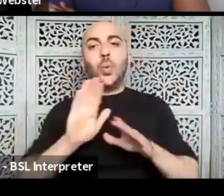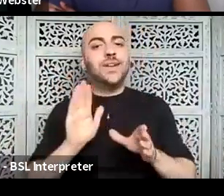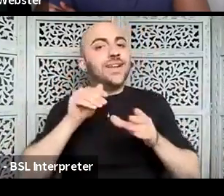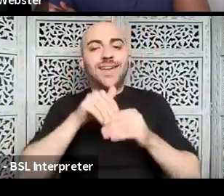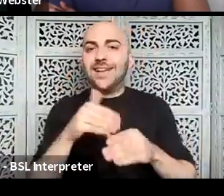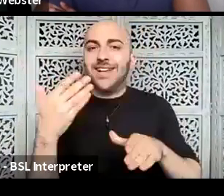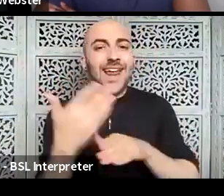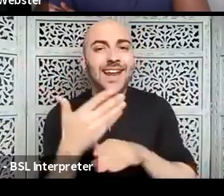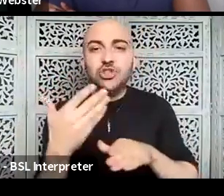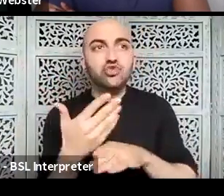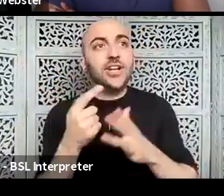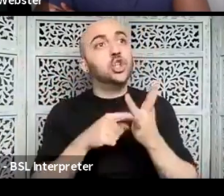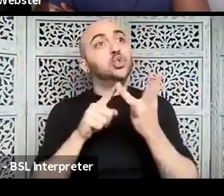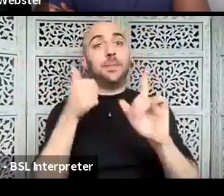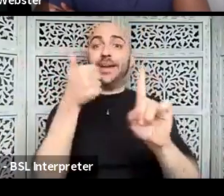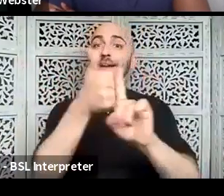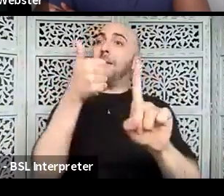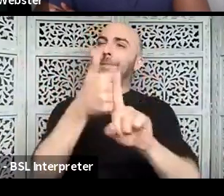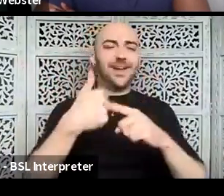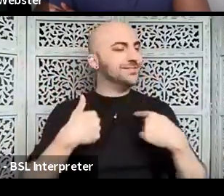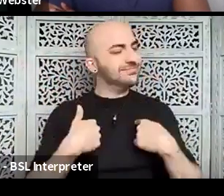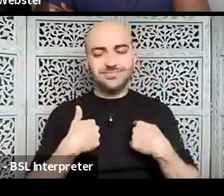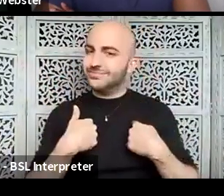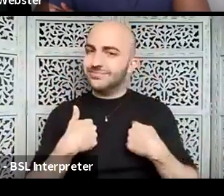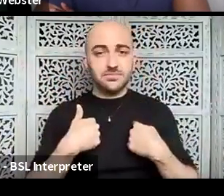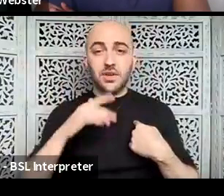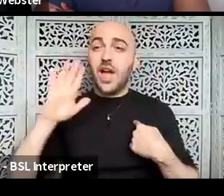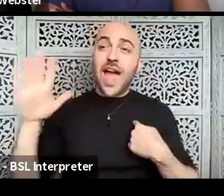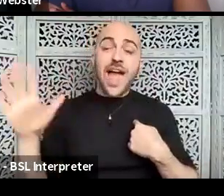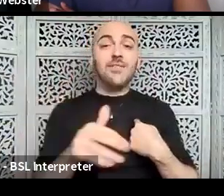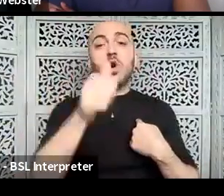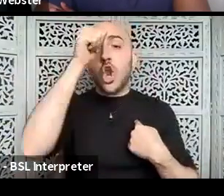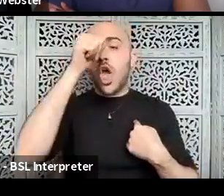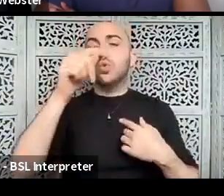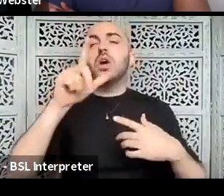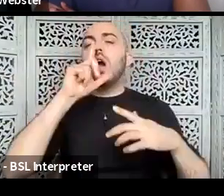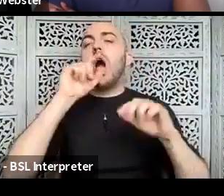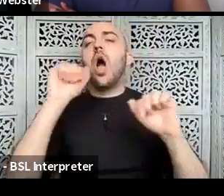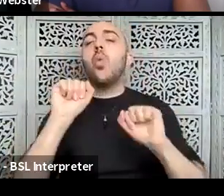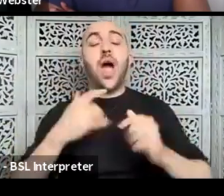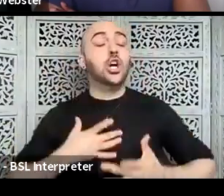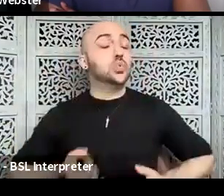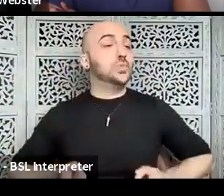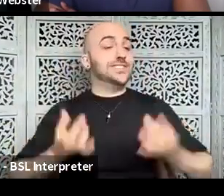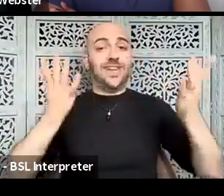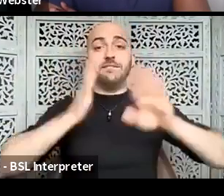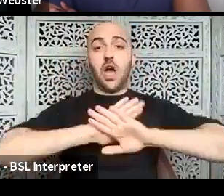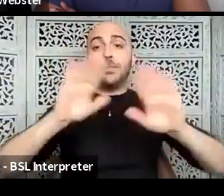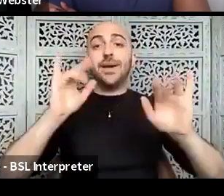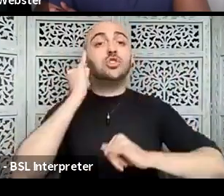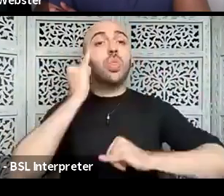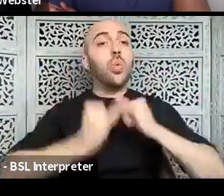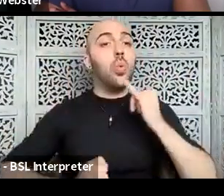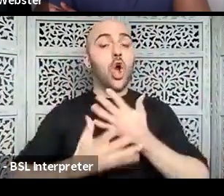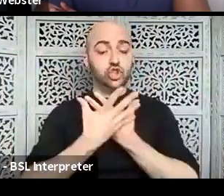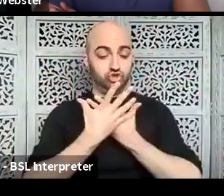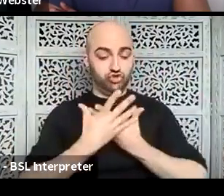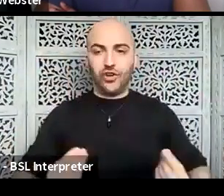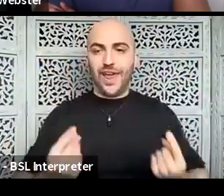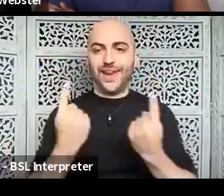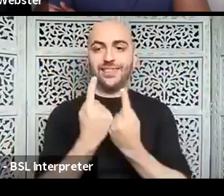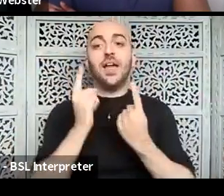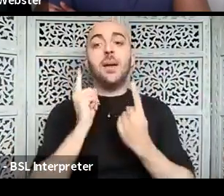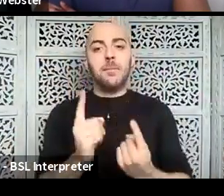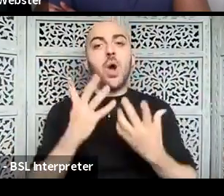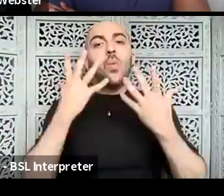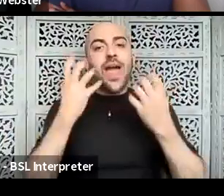be campaigners, and everyone knows I cannot wait to give it up. It's just the worst, most draining thing. But we've got a responsibility